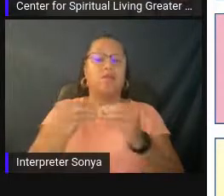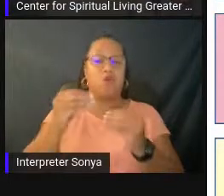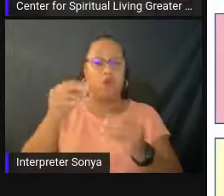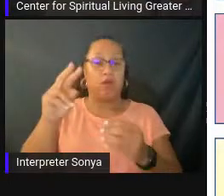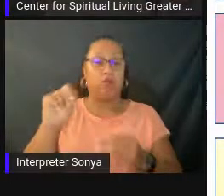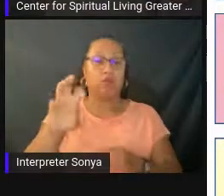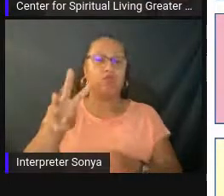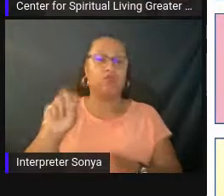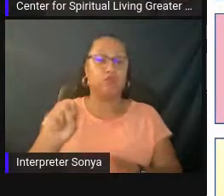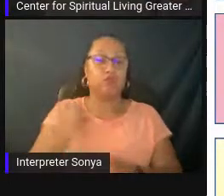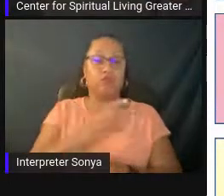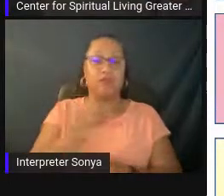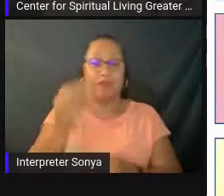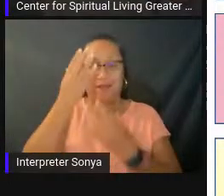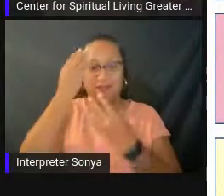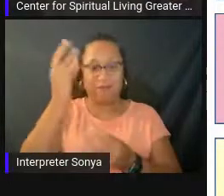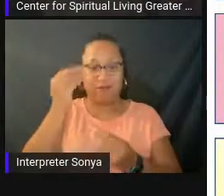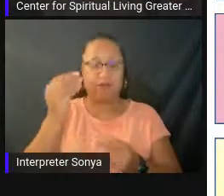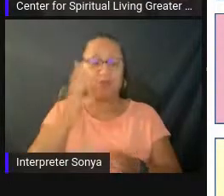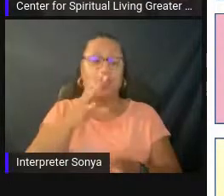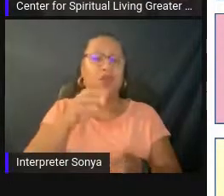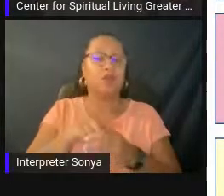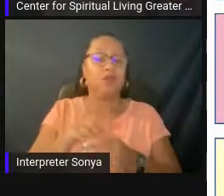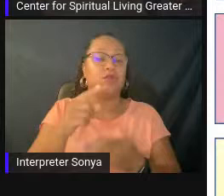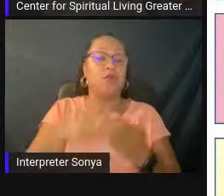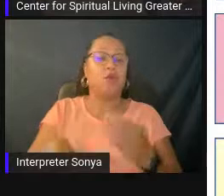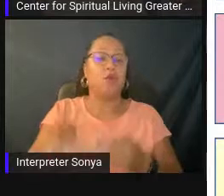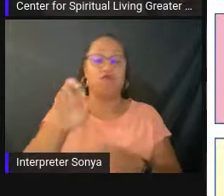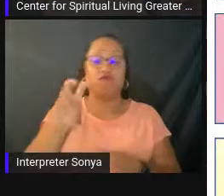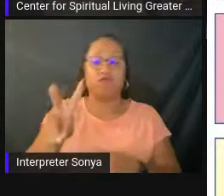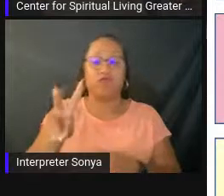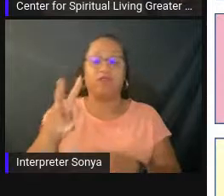teaching in the larger CSL community.